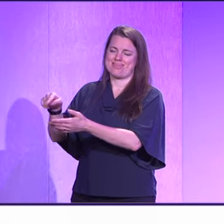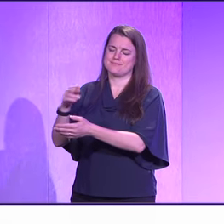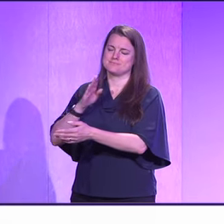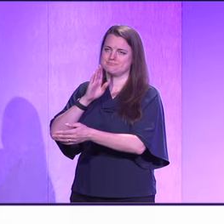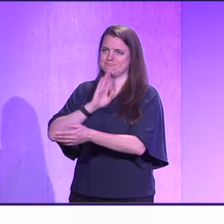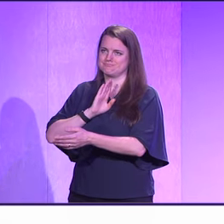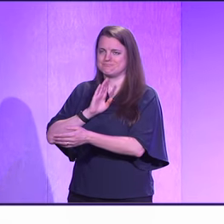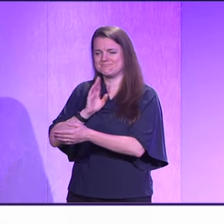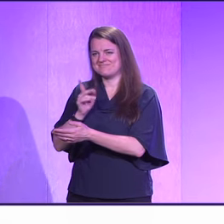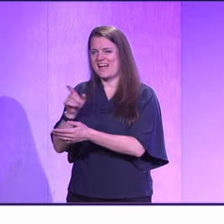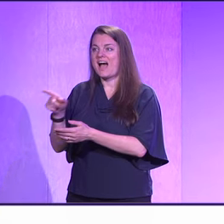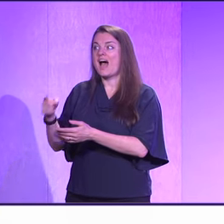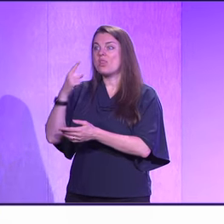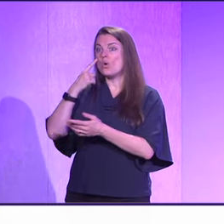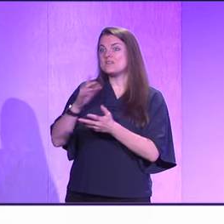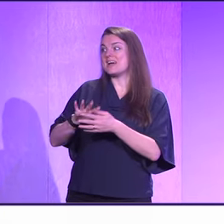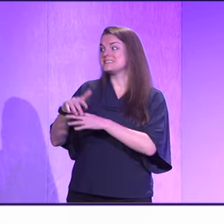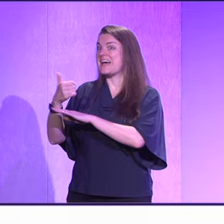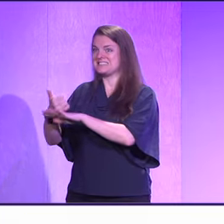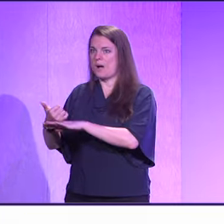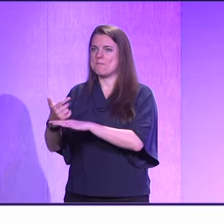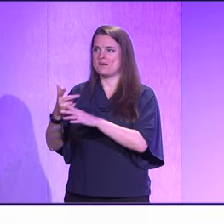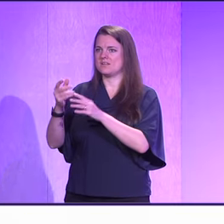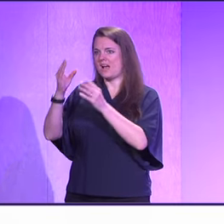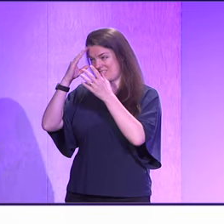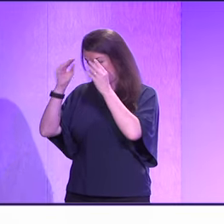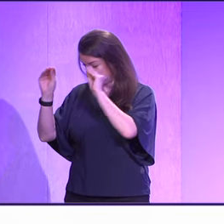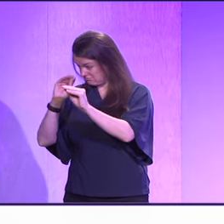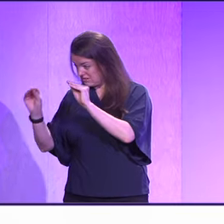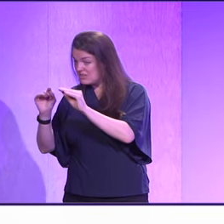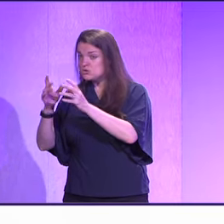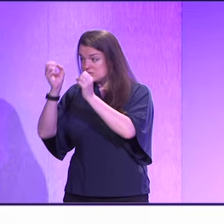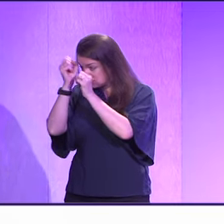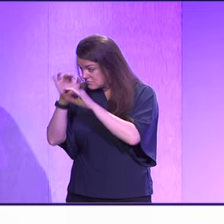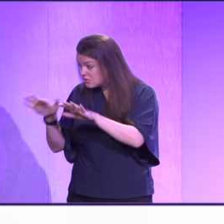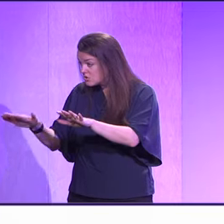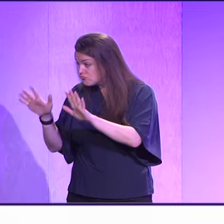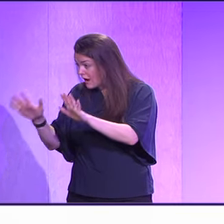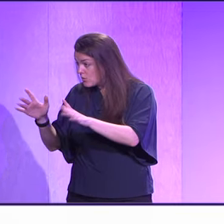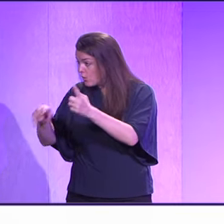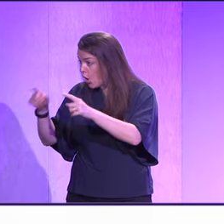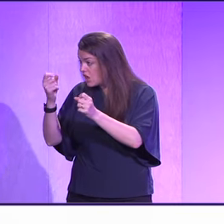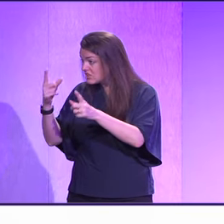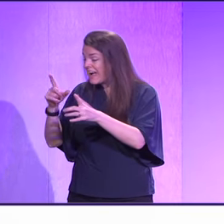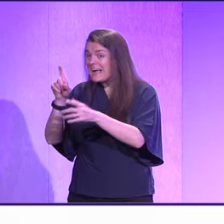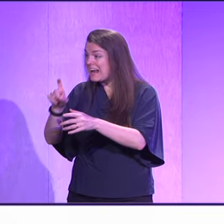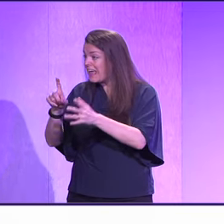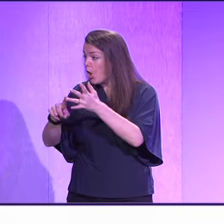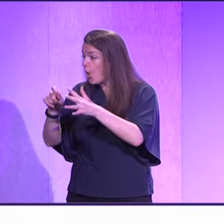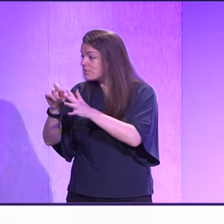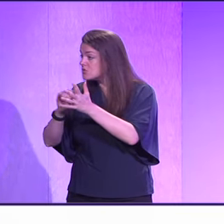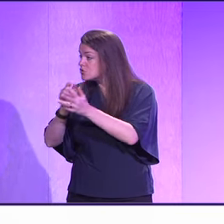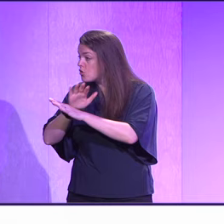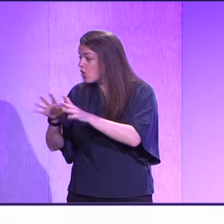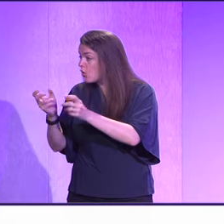sad. I thought I'd embedded those ideas well enough. I thought I'd shouted at people well enough that ClickOps isn't okay. And there are certainly a cohort of people that